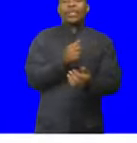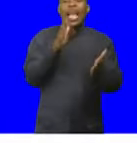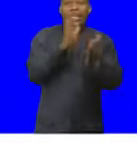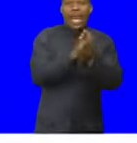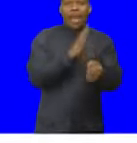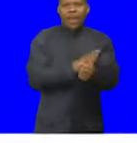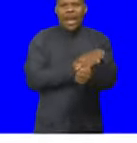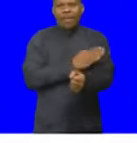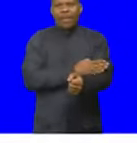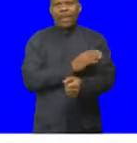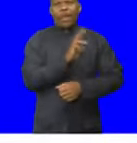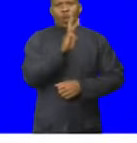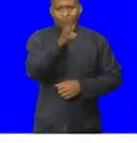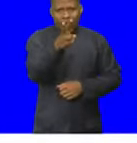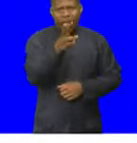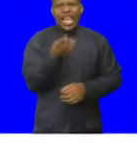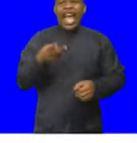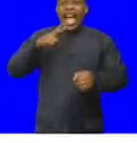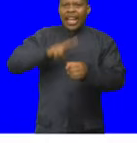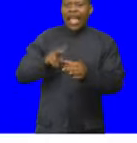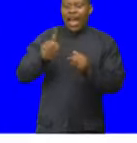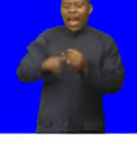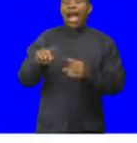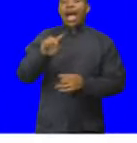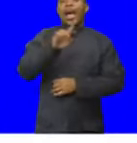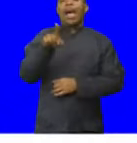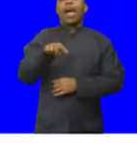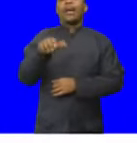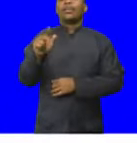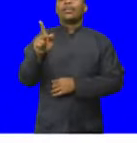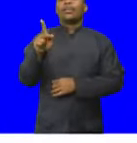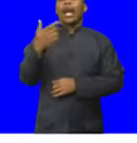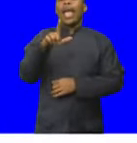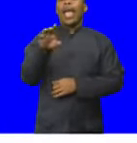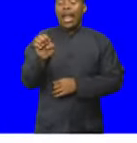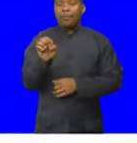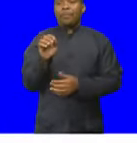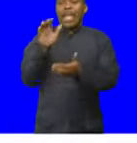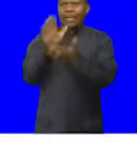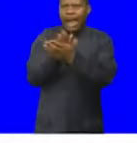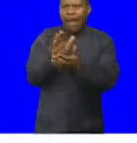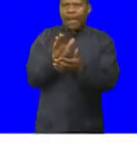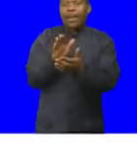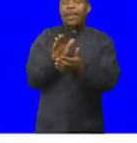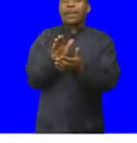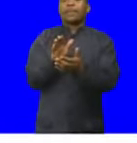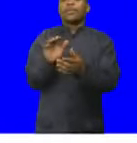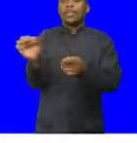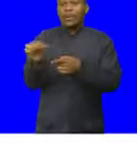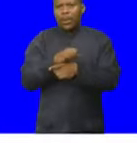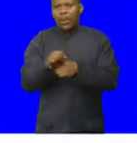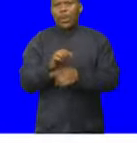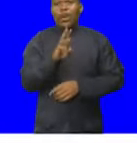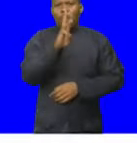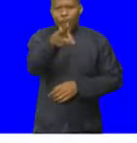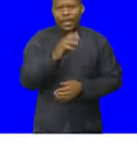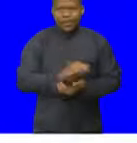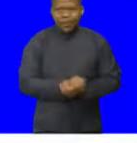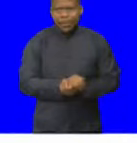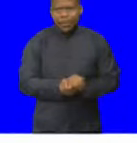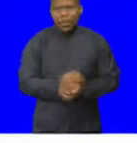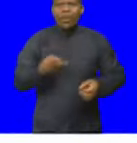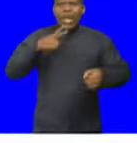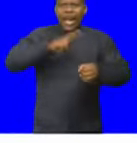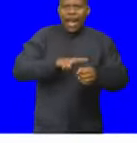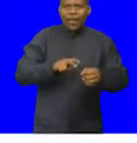ng-10 ema-workshop. Bese sekuthi-ke kunebanbana lama-school leavers siwafake ku-project